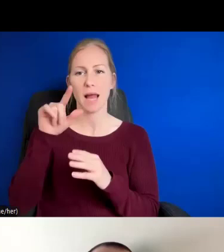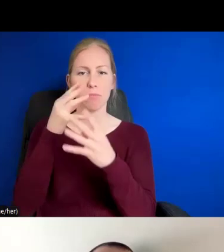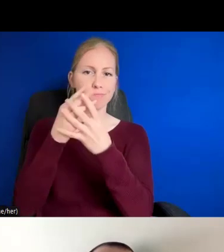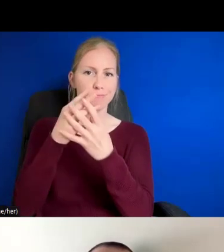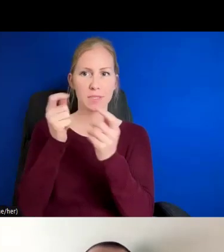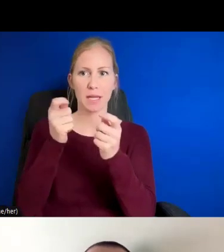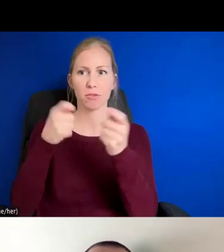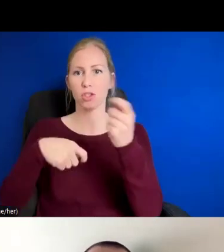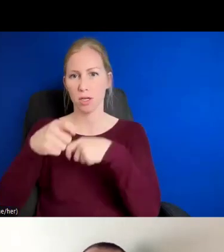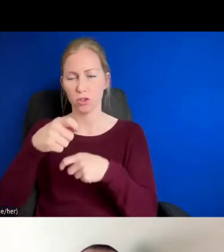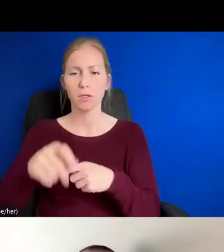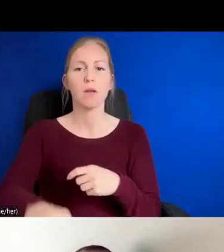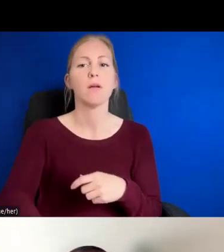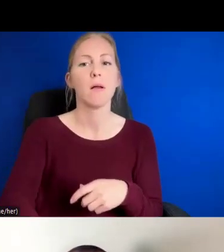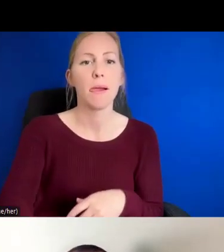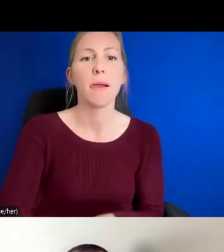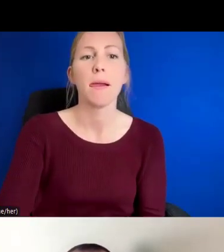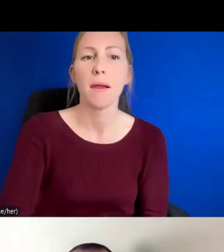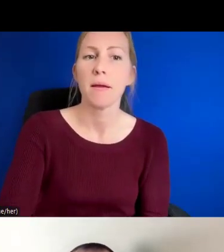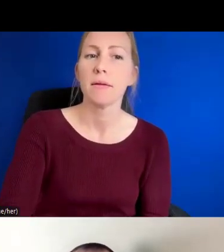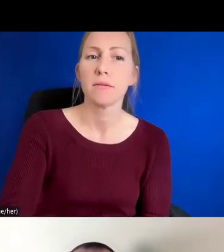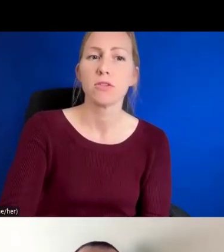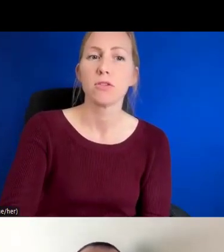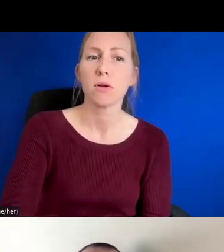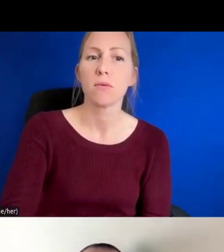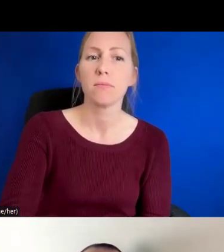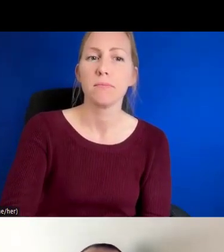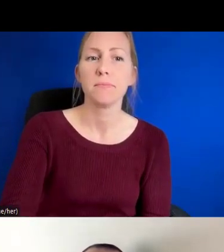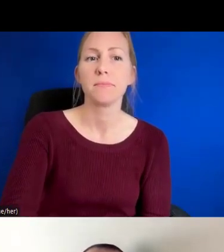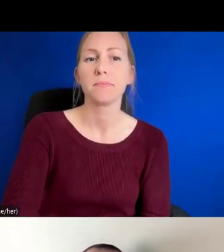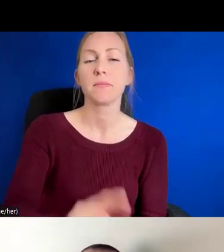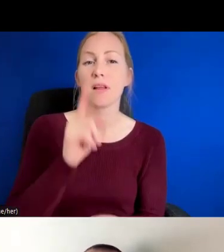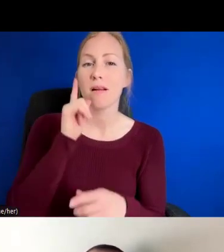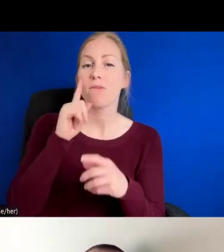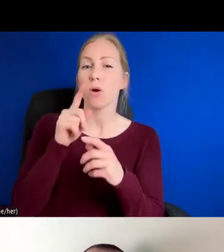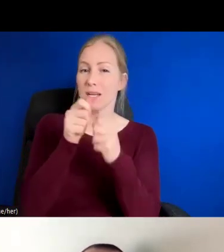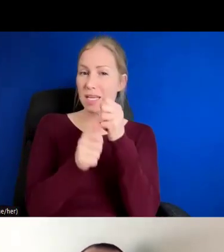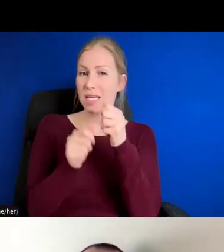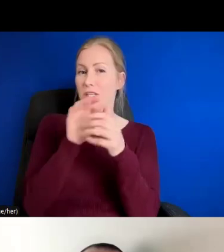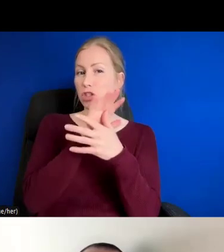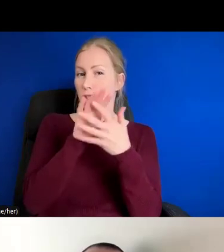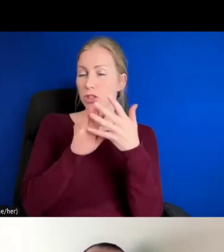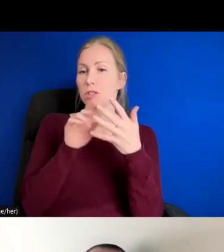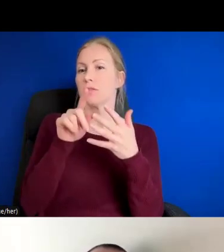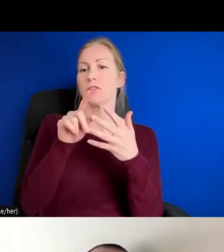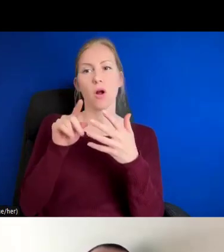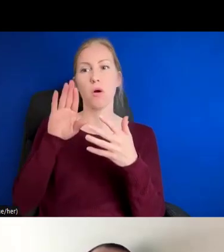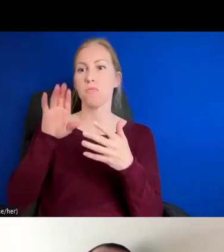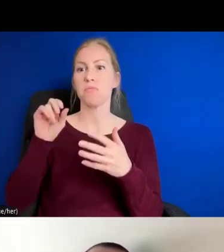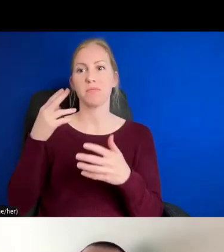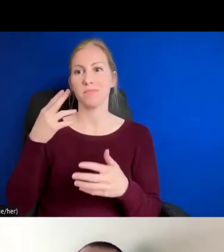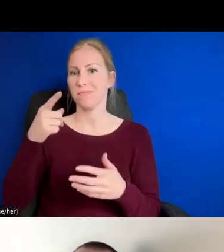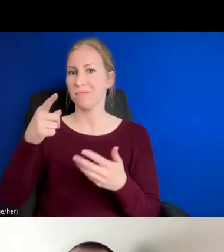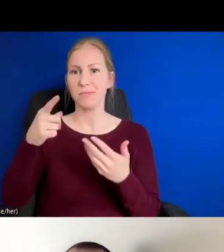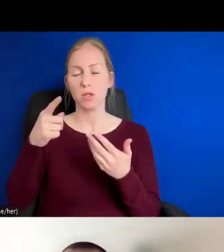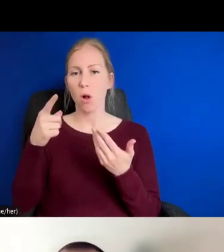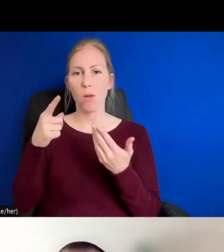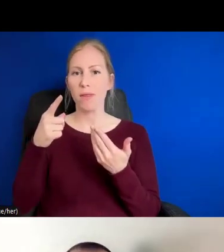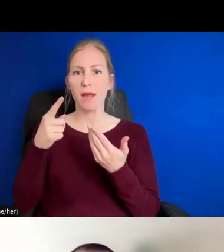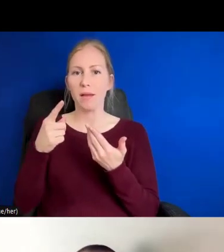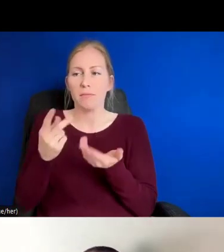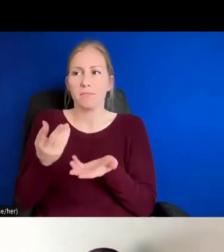In each of these, there was a lack of requisite emergency circumstances and also Bridgewater's failure to explore less restrictive